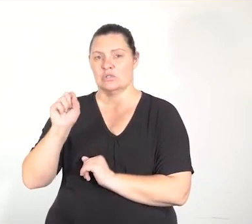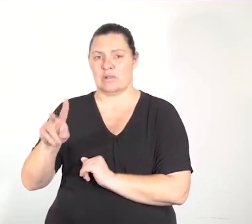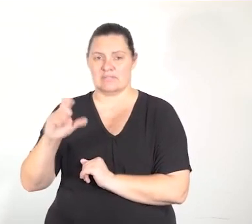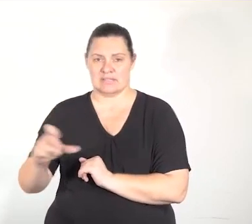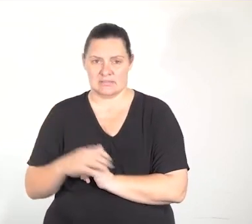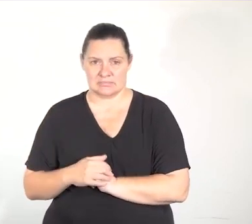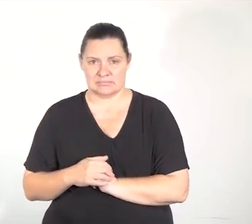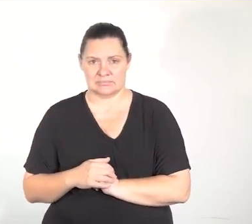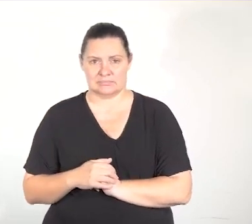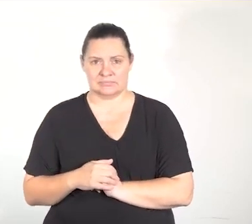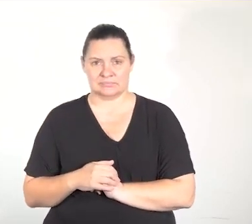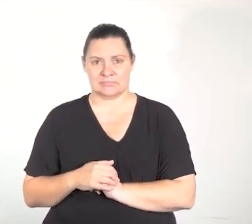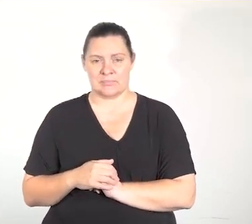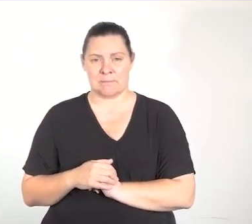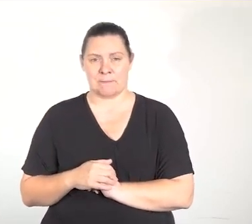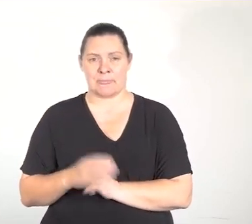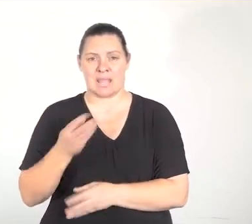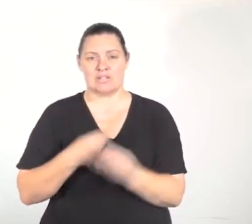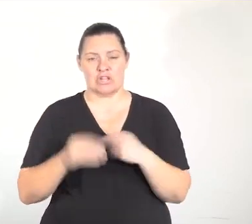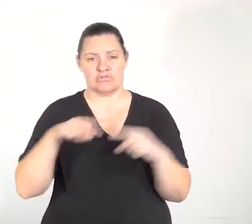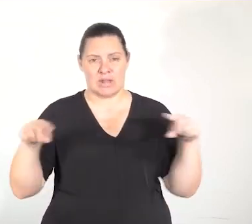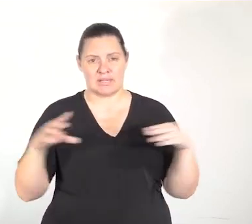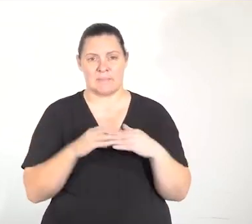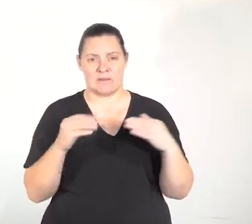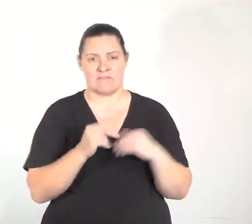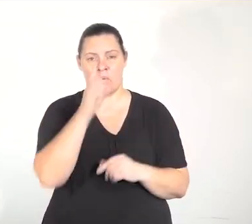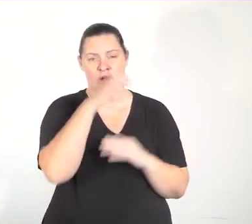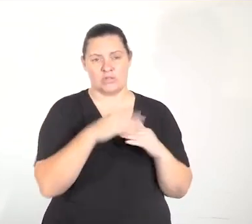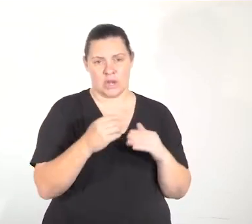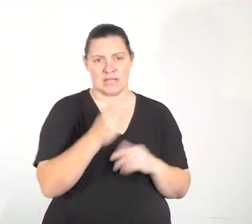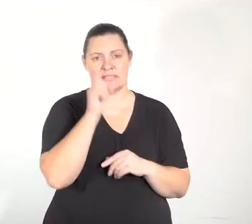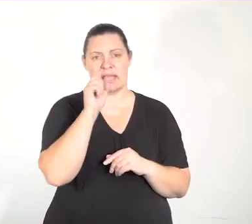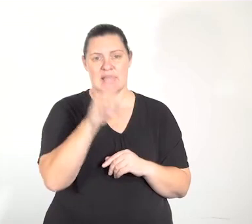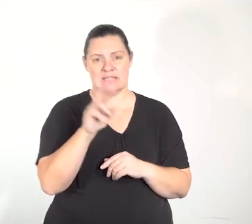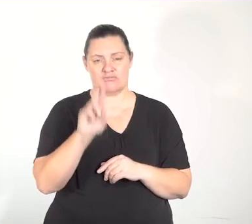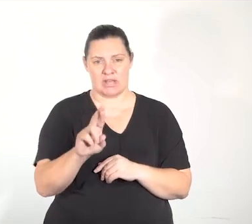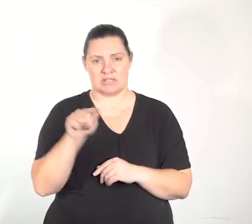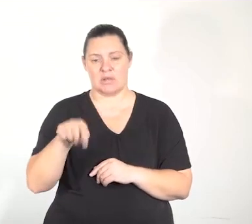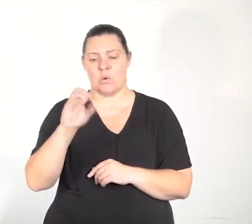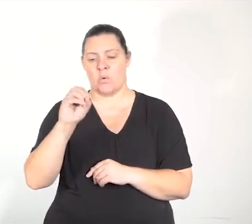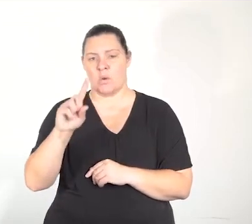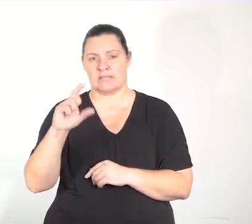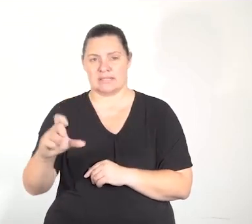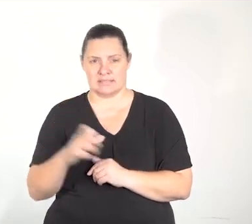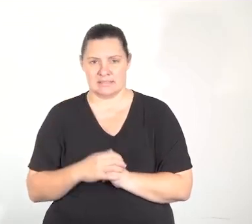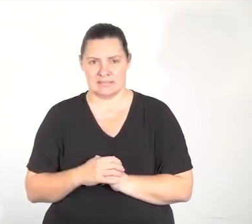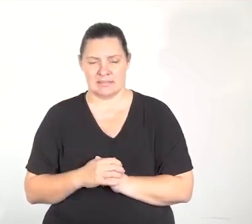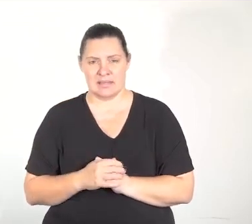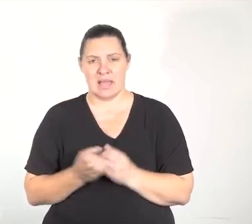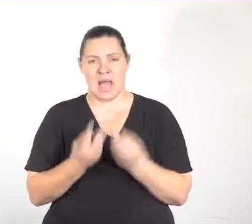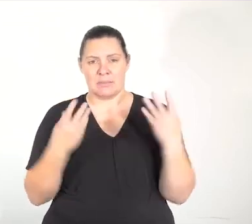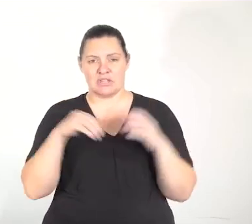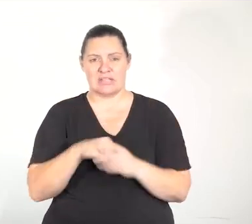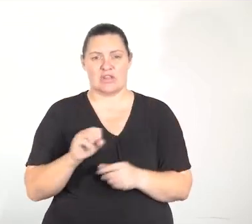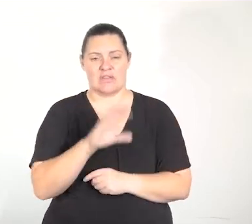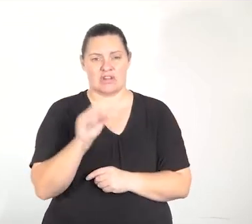cents. So the exchange rate in America for $1 is 18 rand and 1 cent. How much